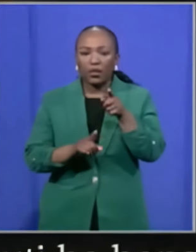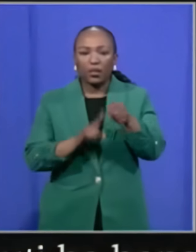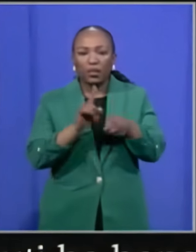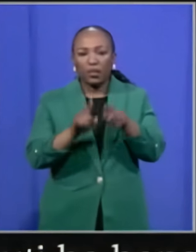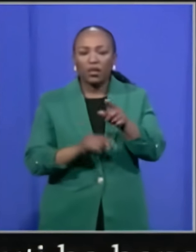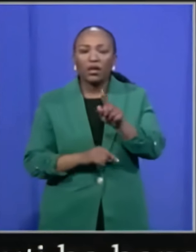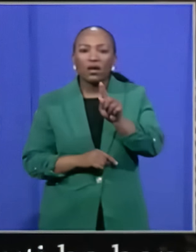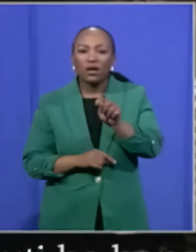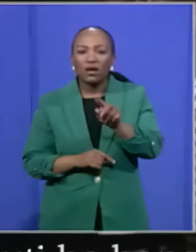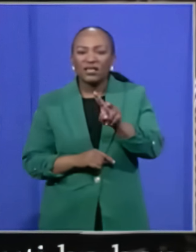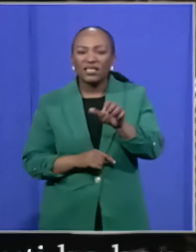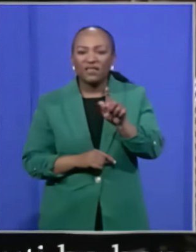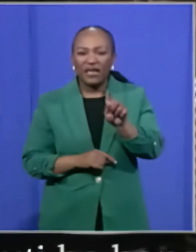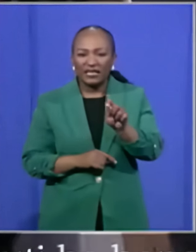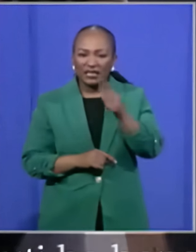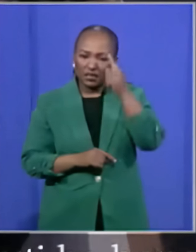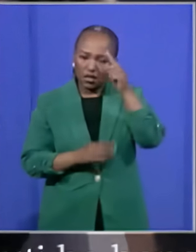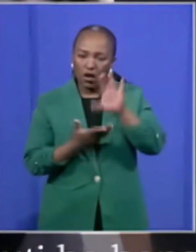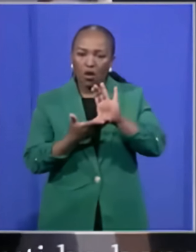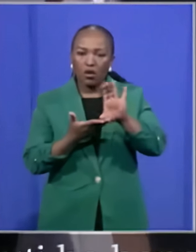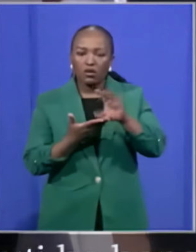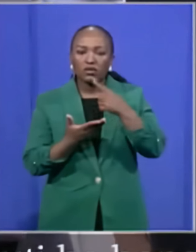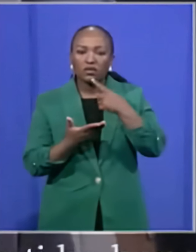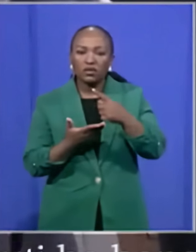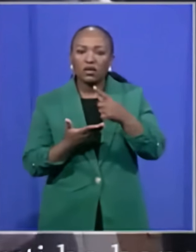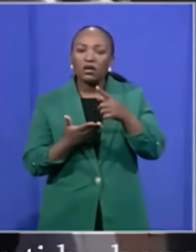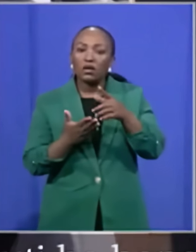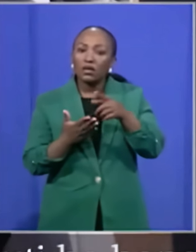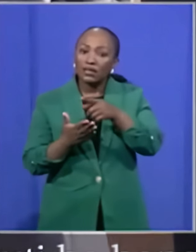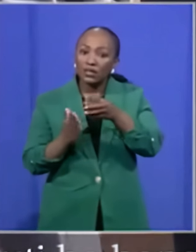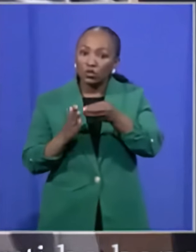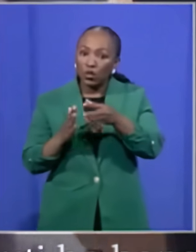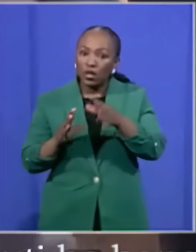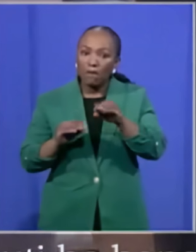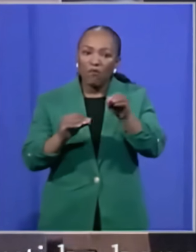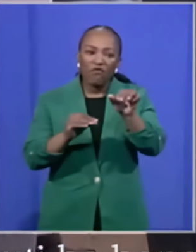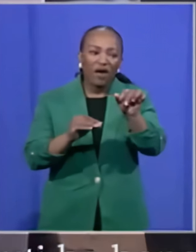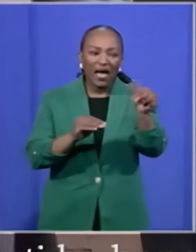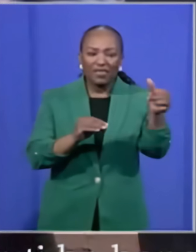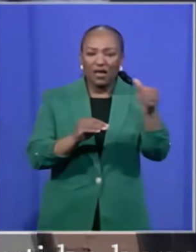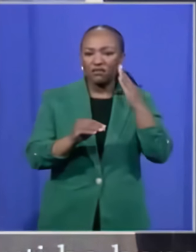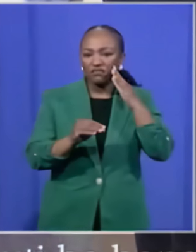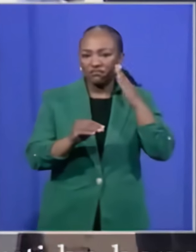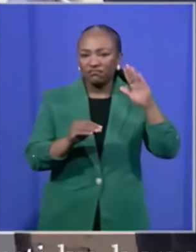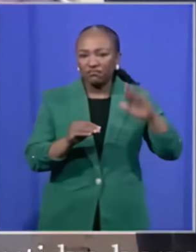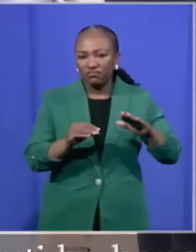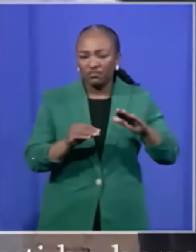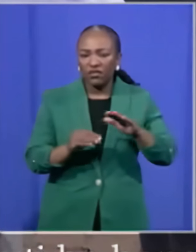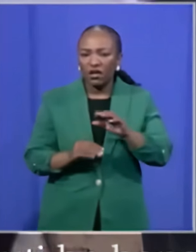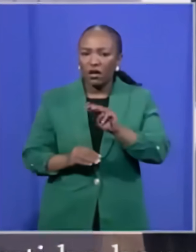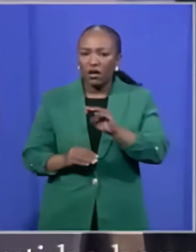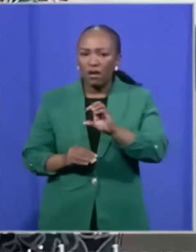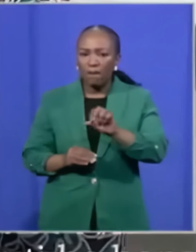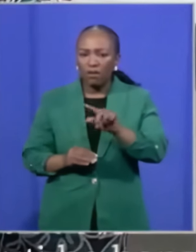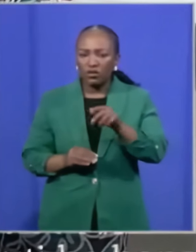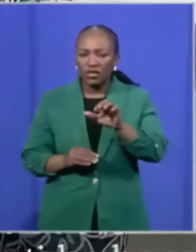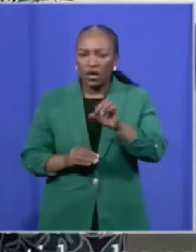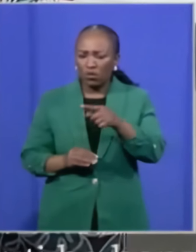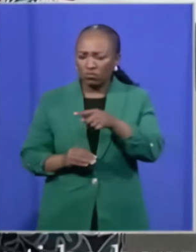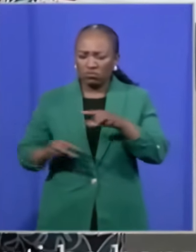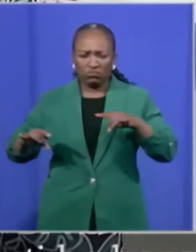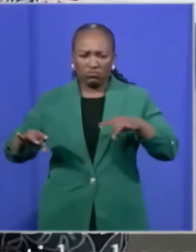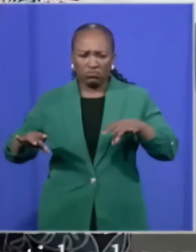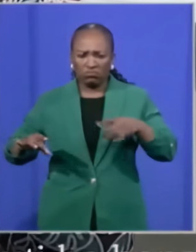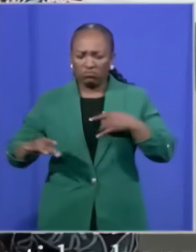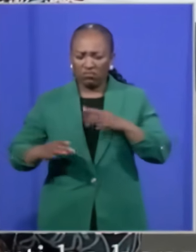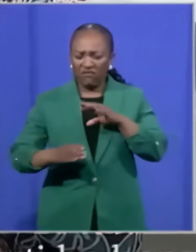ya motheo ka hore e isa baithuti ditsheng tse itseng tsa bodulo fela motheo e re ha ho mo e kenang teng